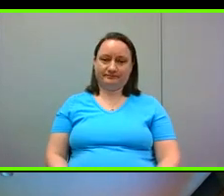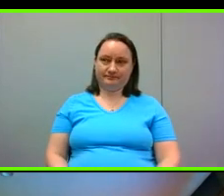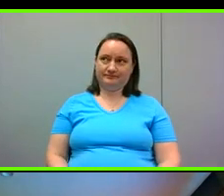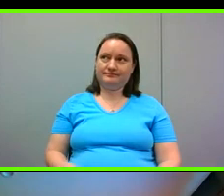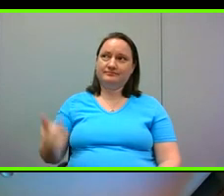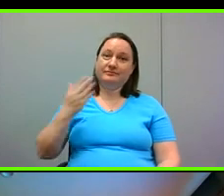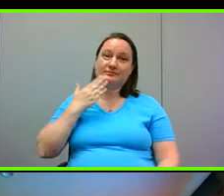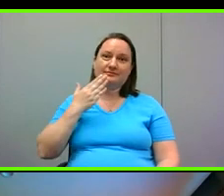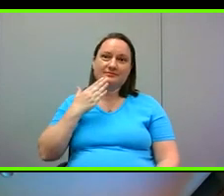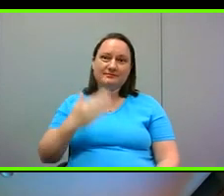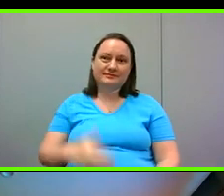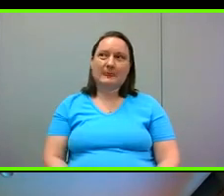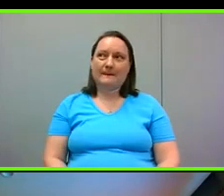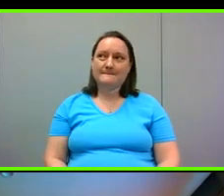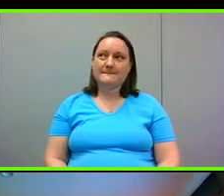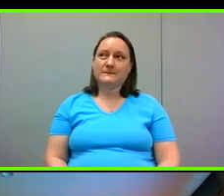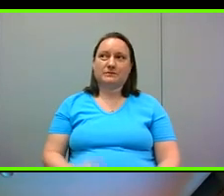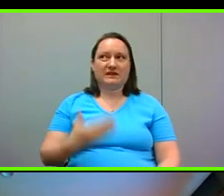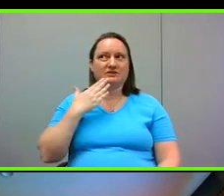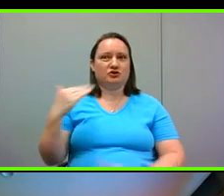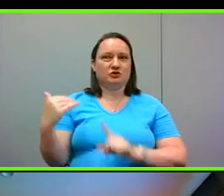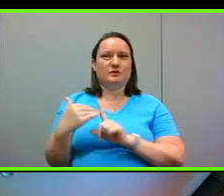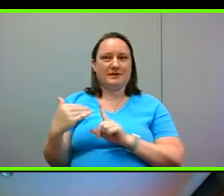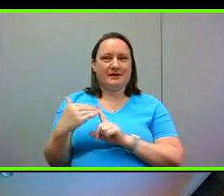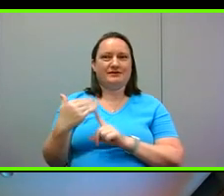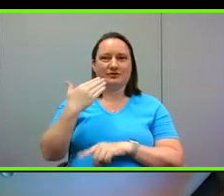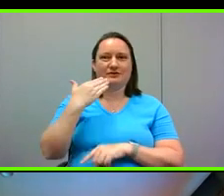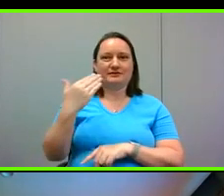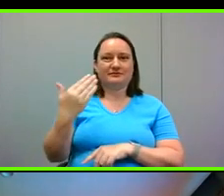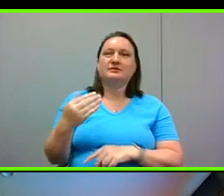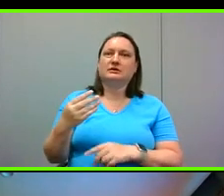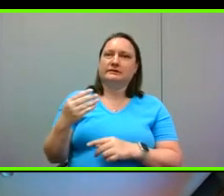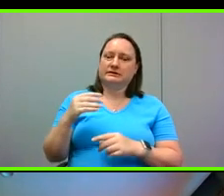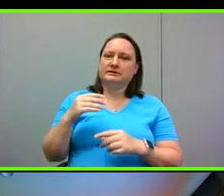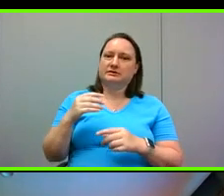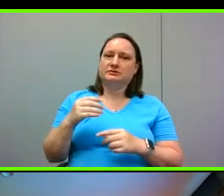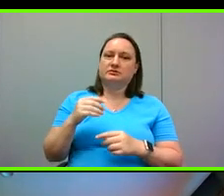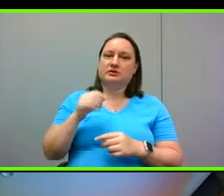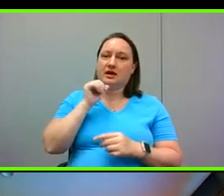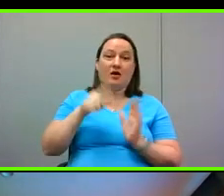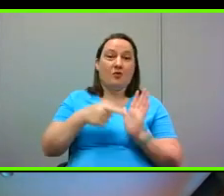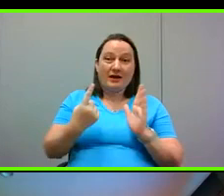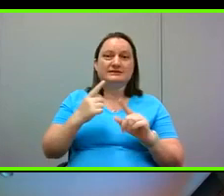Thanks, Madeline. That's a good reminder. Definitely keep checking in.